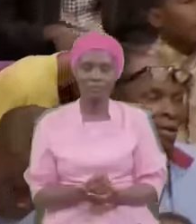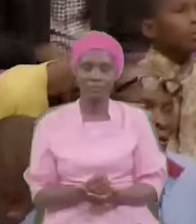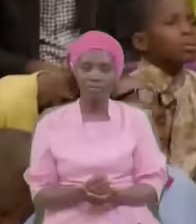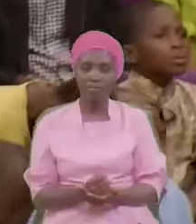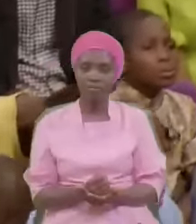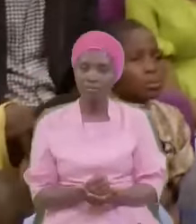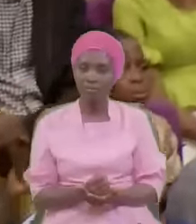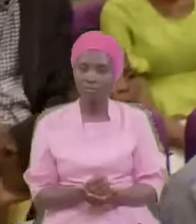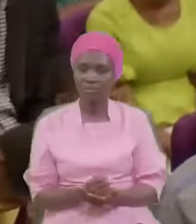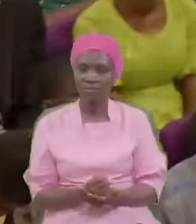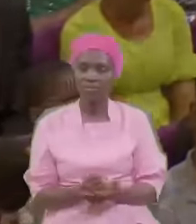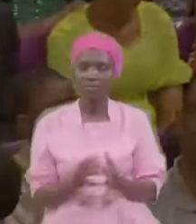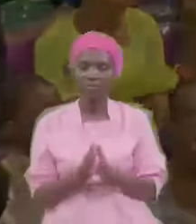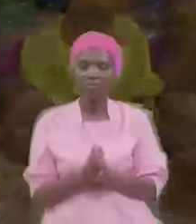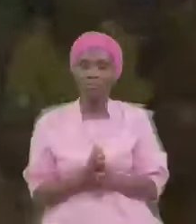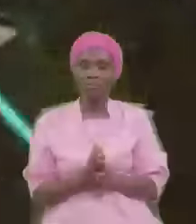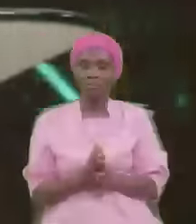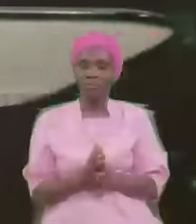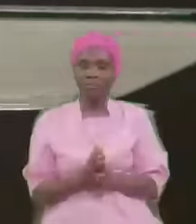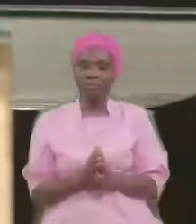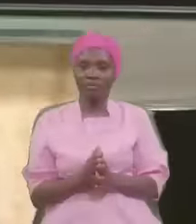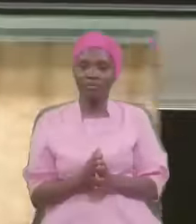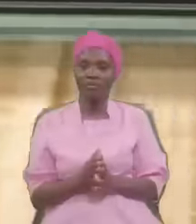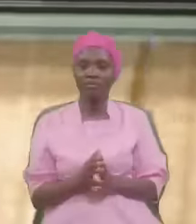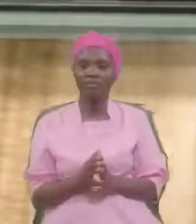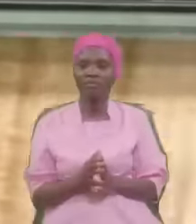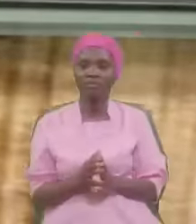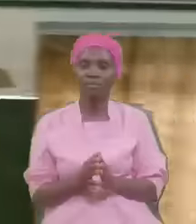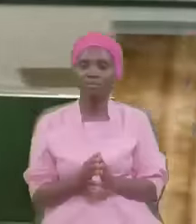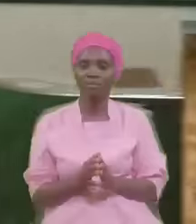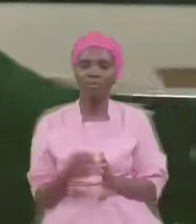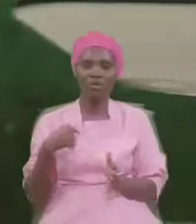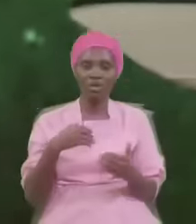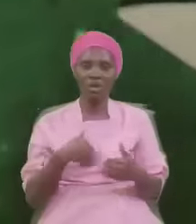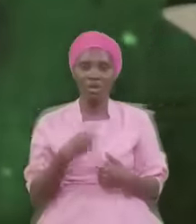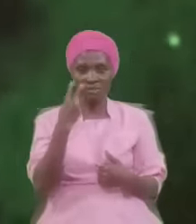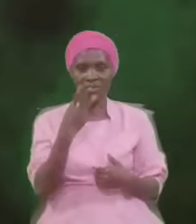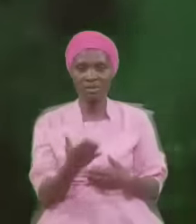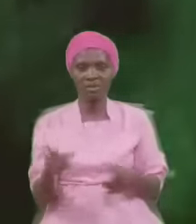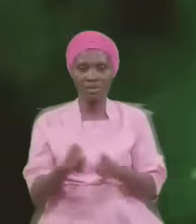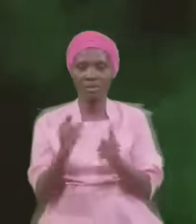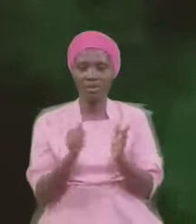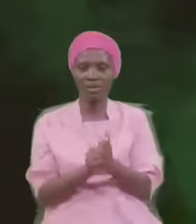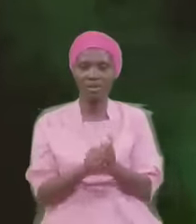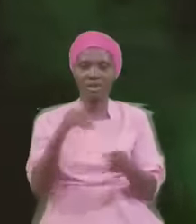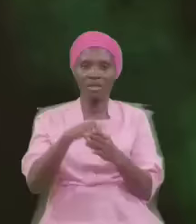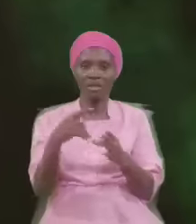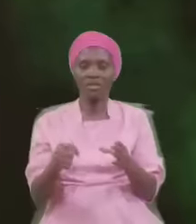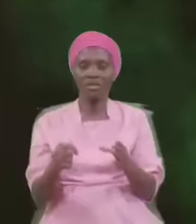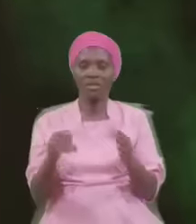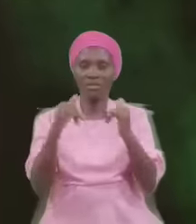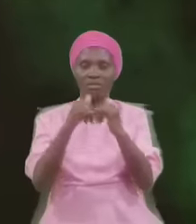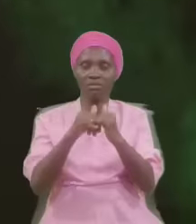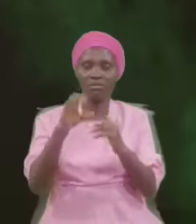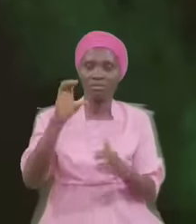We've seen things like that. Here we were in the crusade. And then all the people